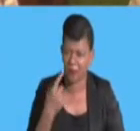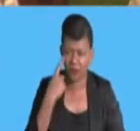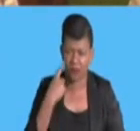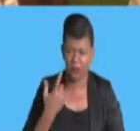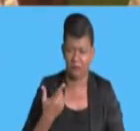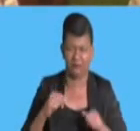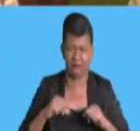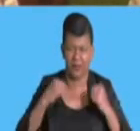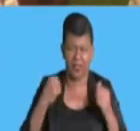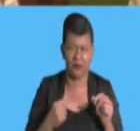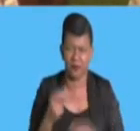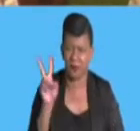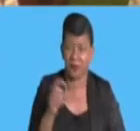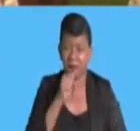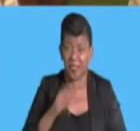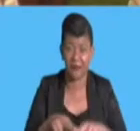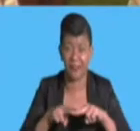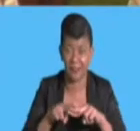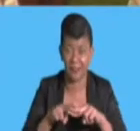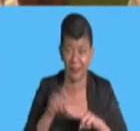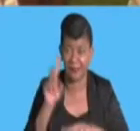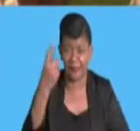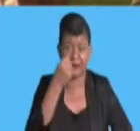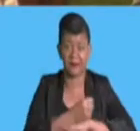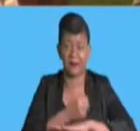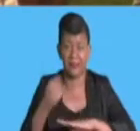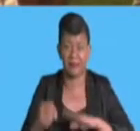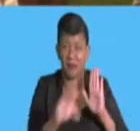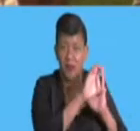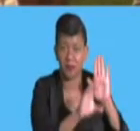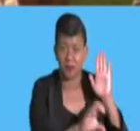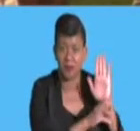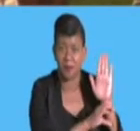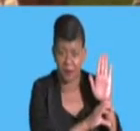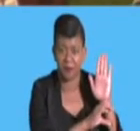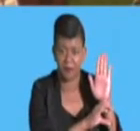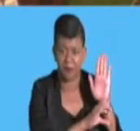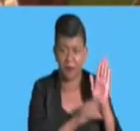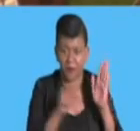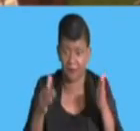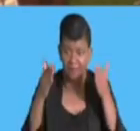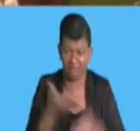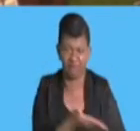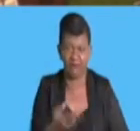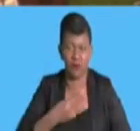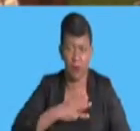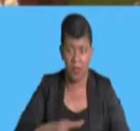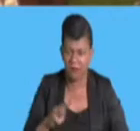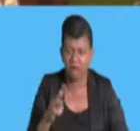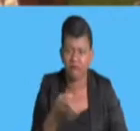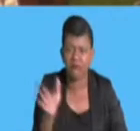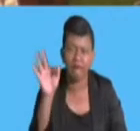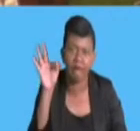to the Fiji First Constitution, have imposed their will upon all of our people. But the time to be silent